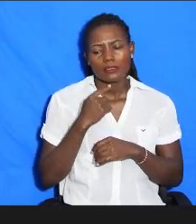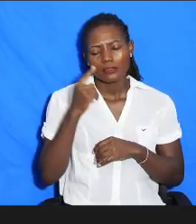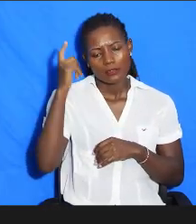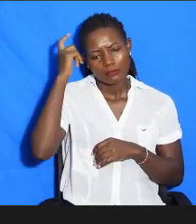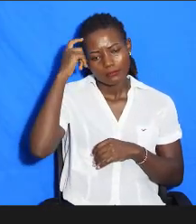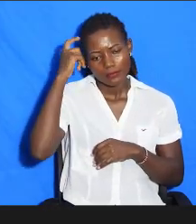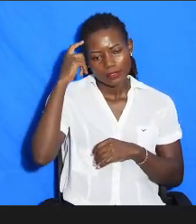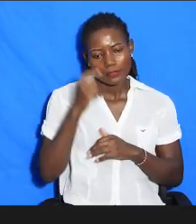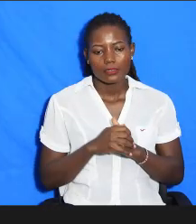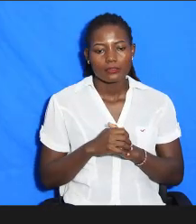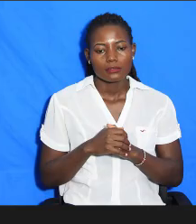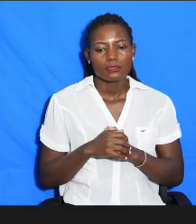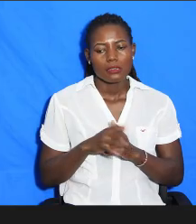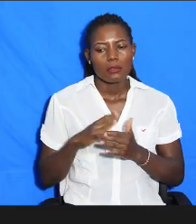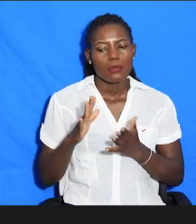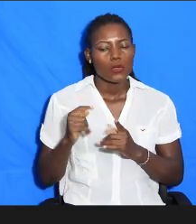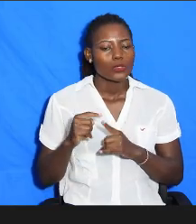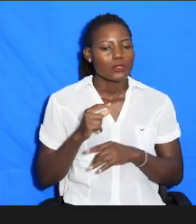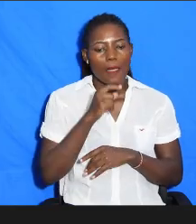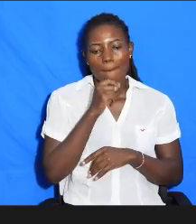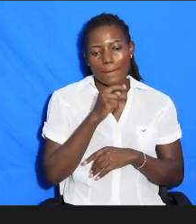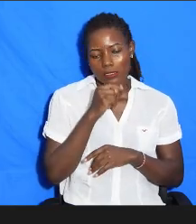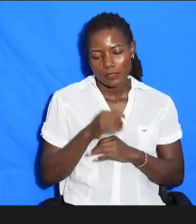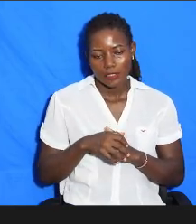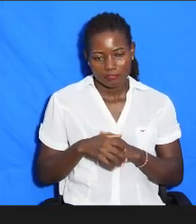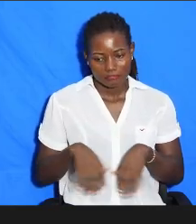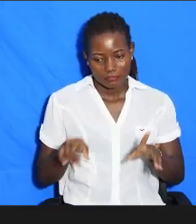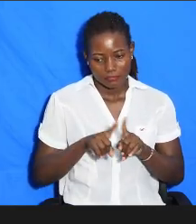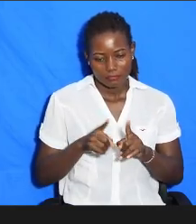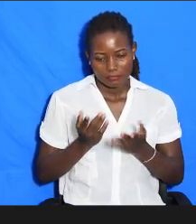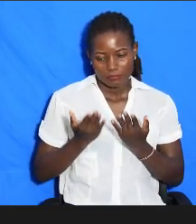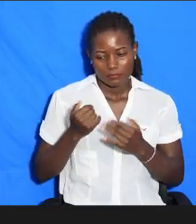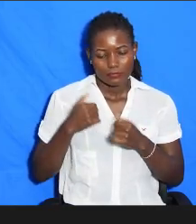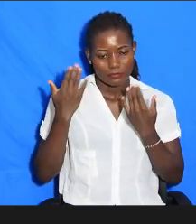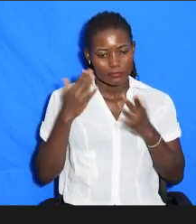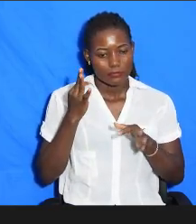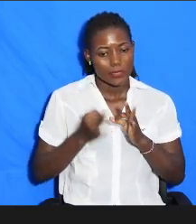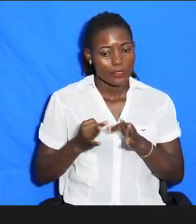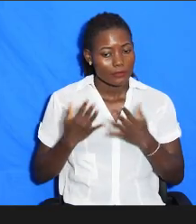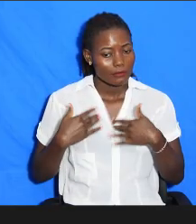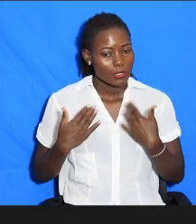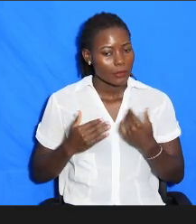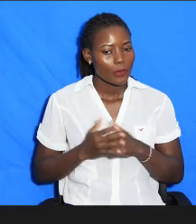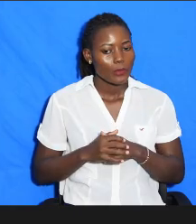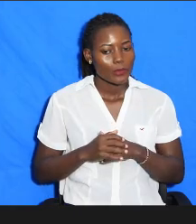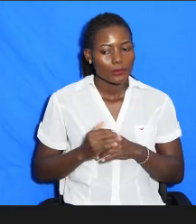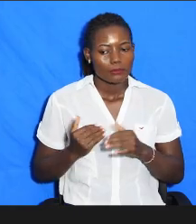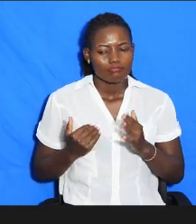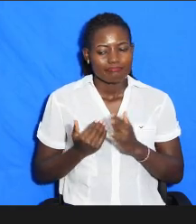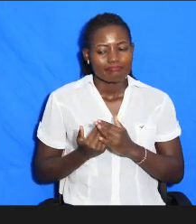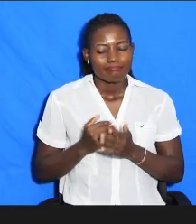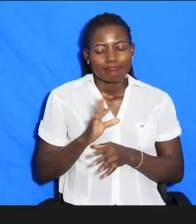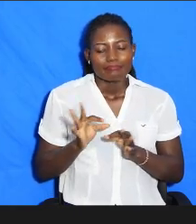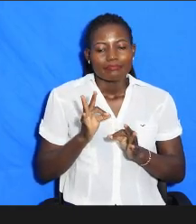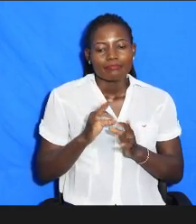thing, especially towards the men. And maybe I don't know if people, when we reach a specific place,